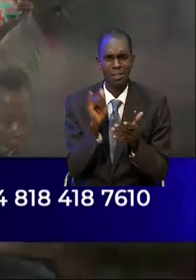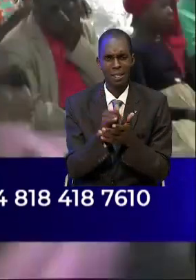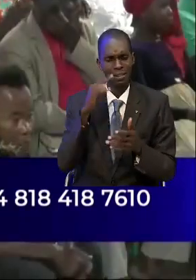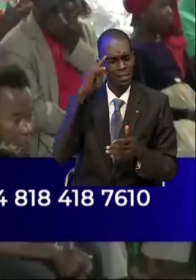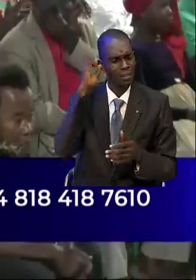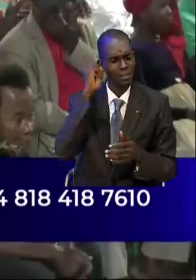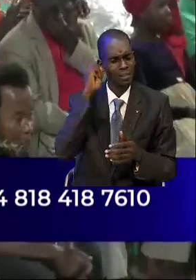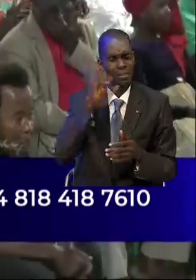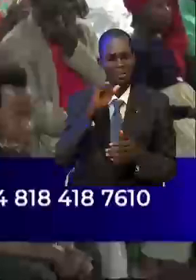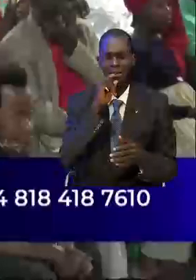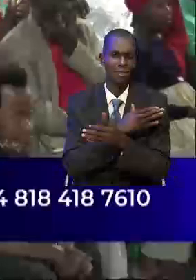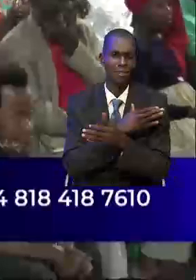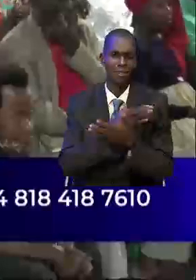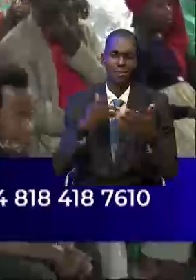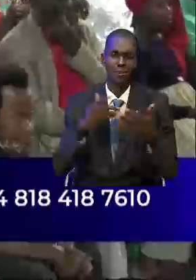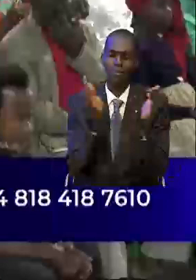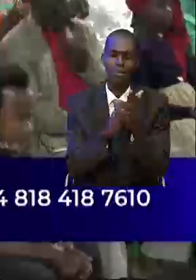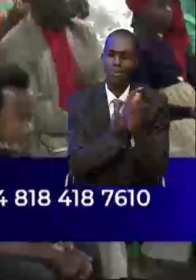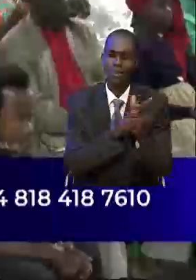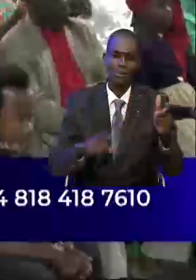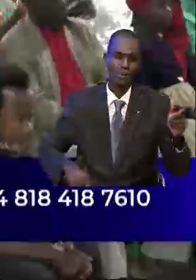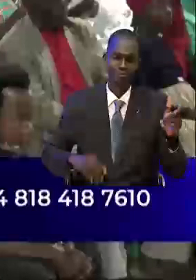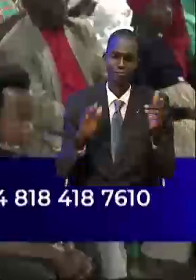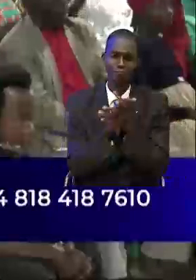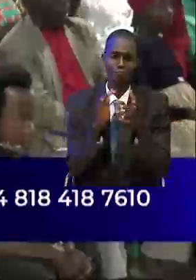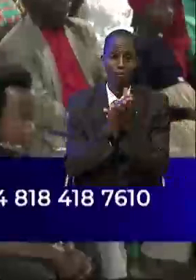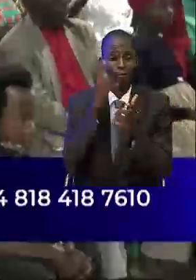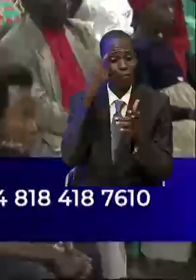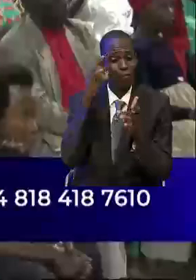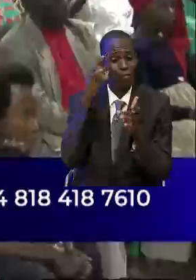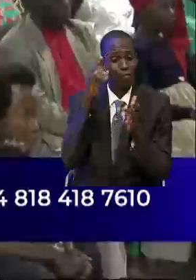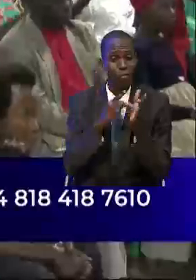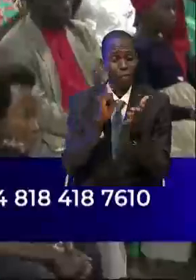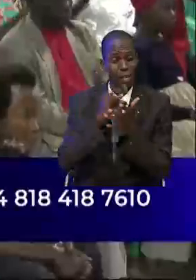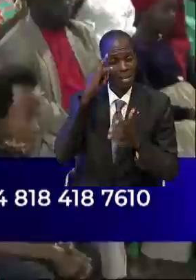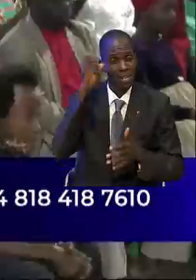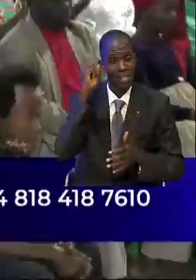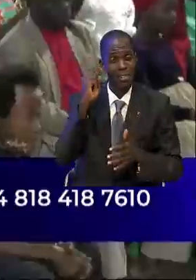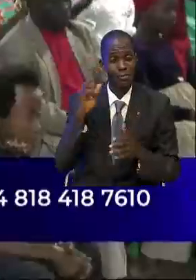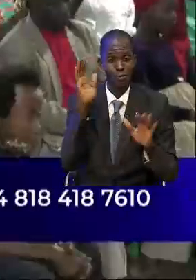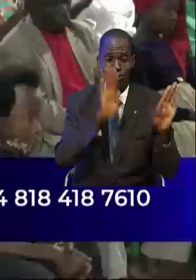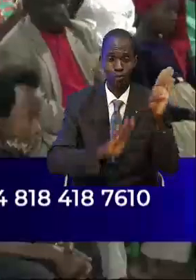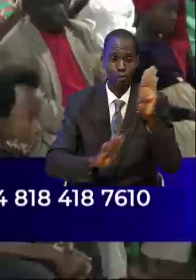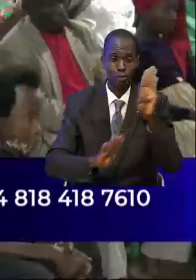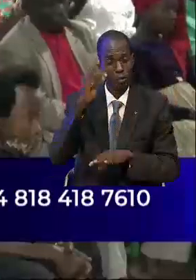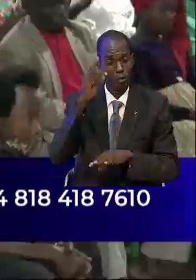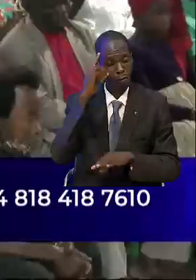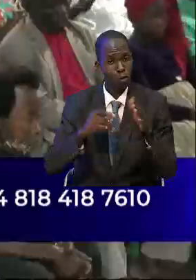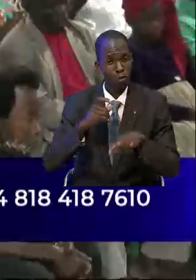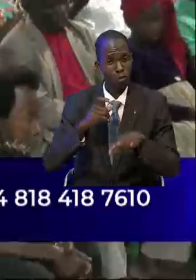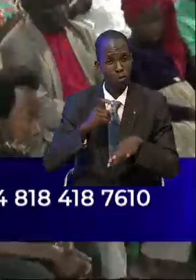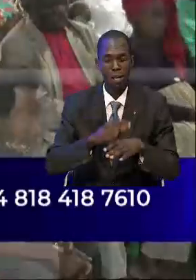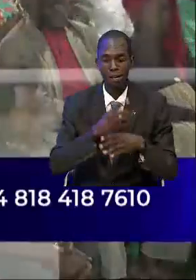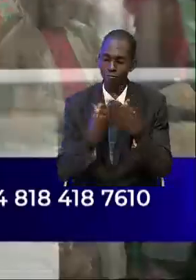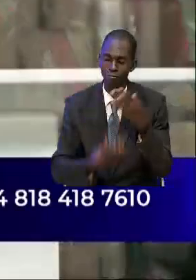Lord. Put your hand together for Jesus. Severe headache that have been